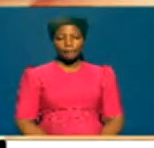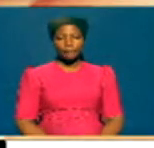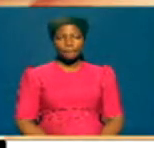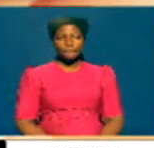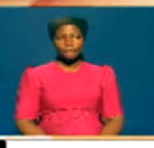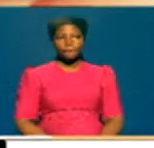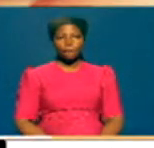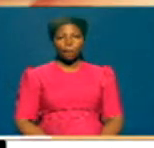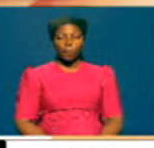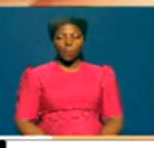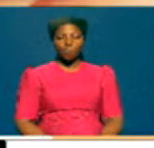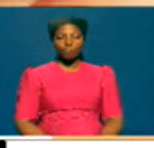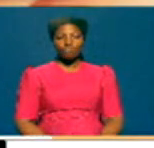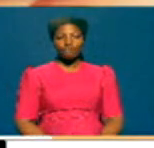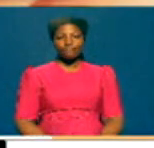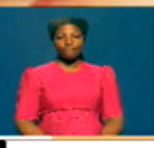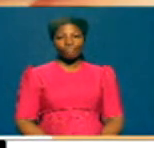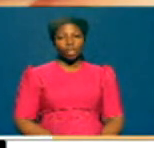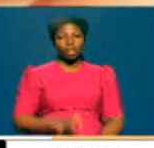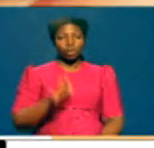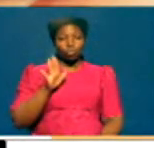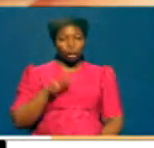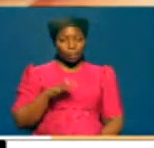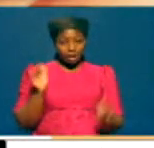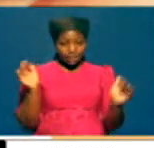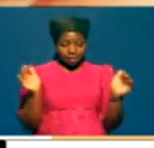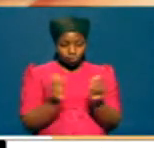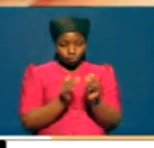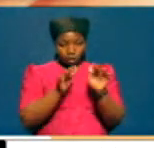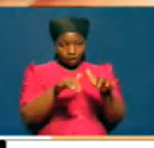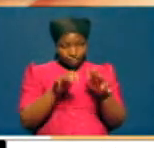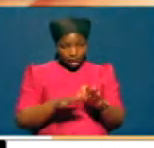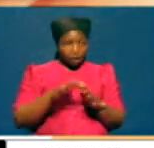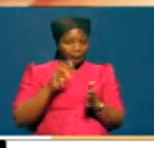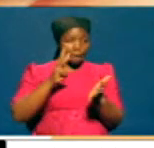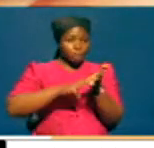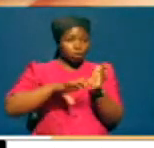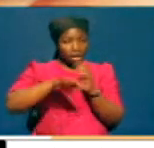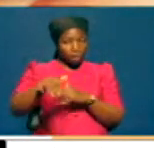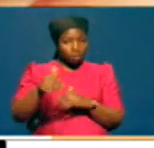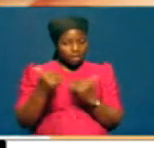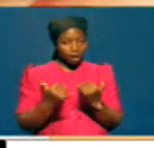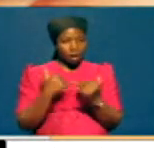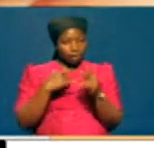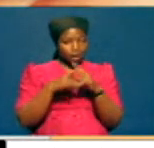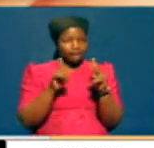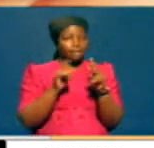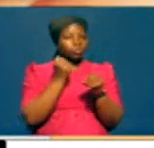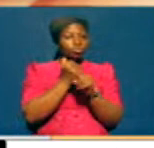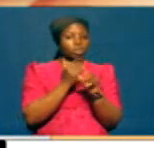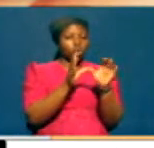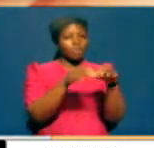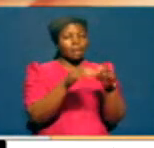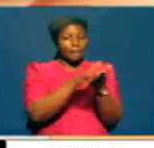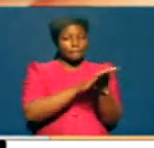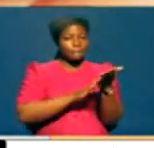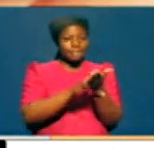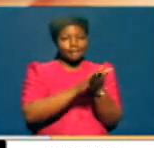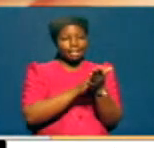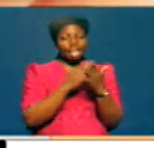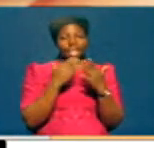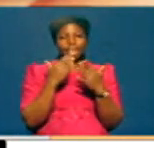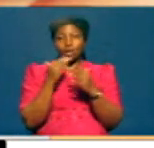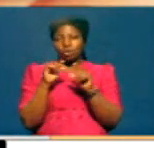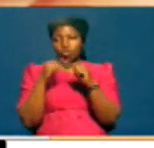Women smallholder farmers in Migori County have embraced community-based groups as a way of gaining knowledge of farming